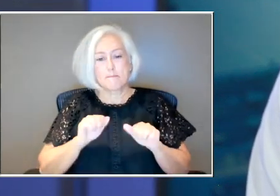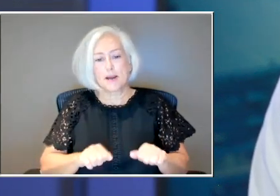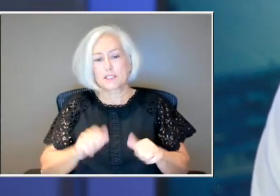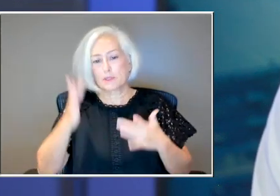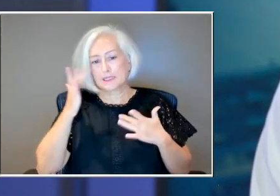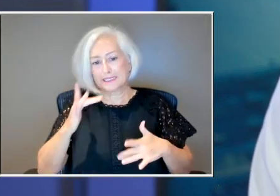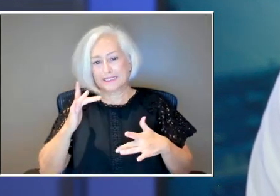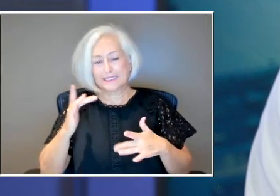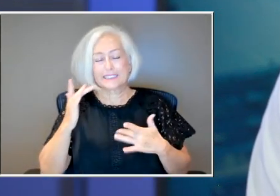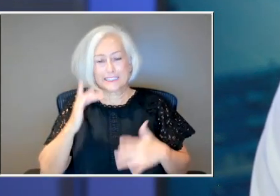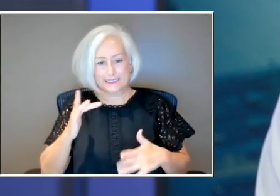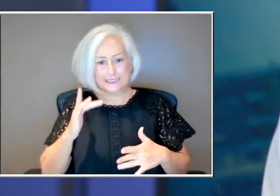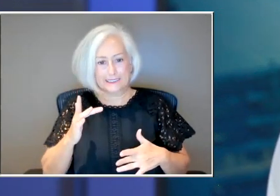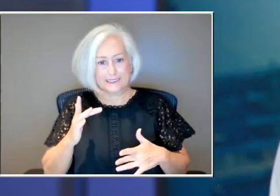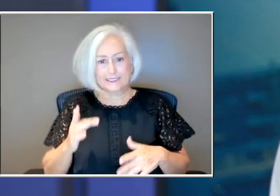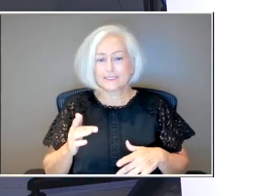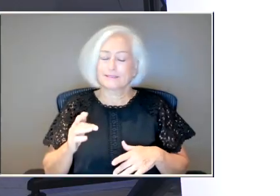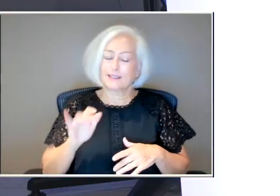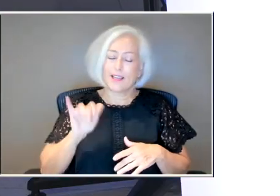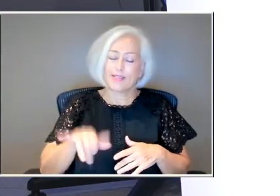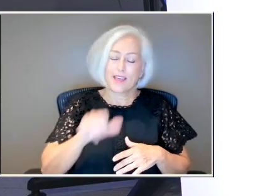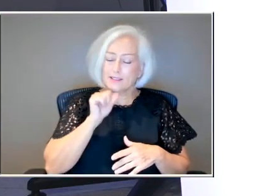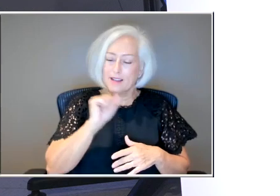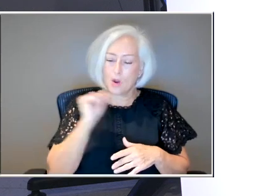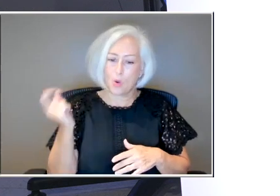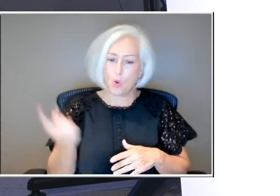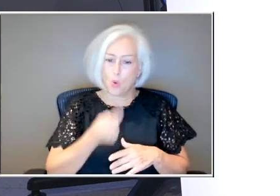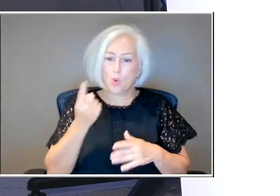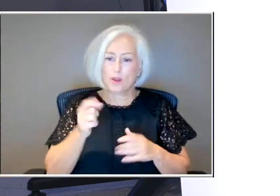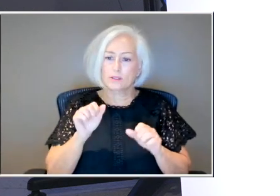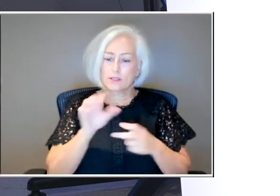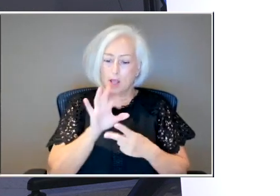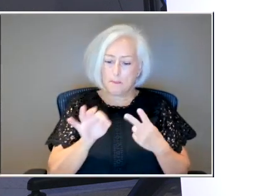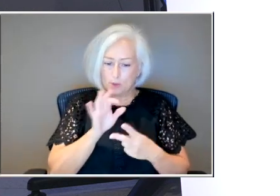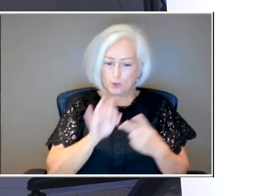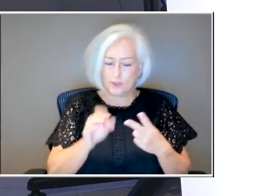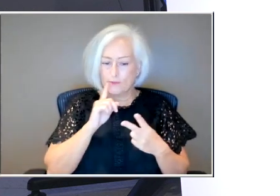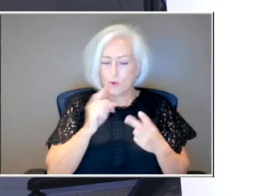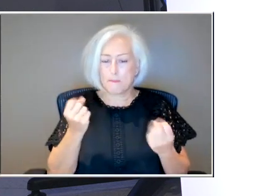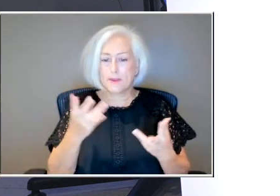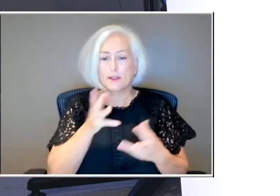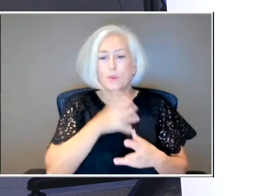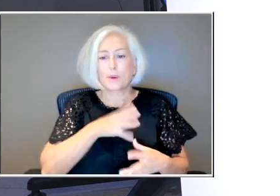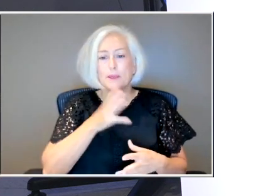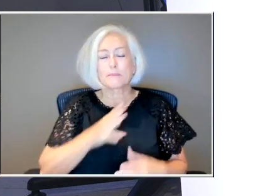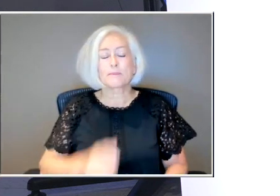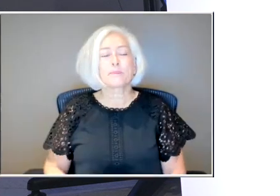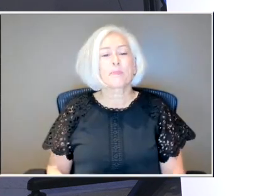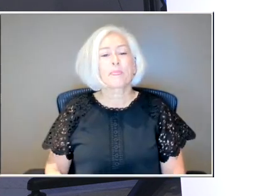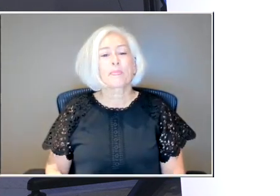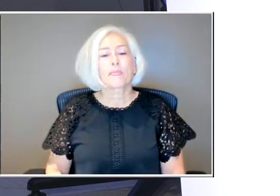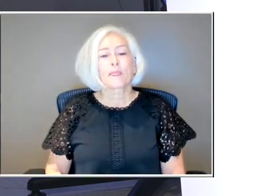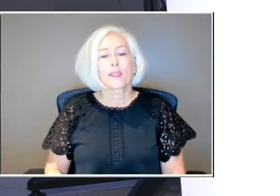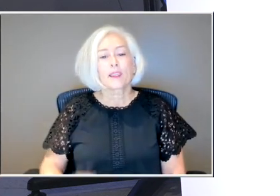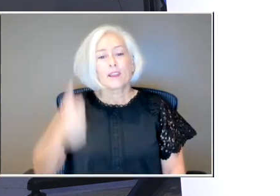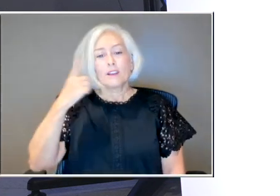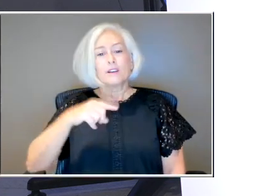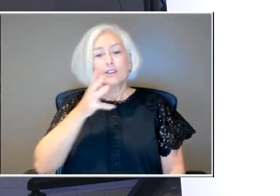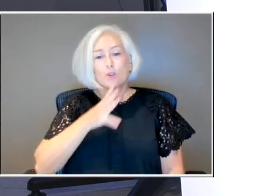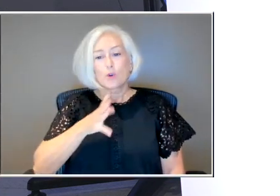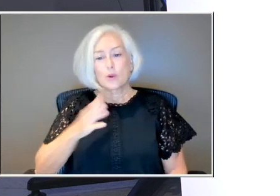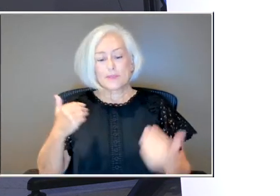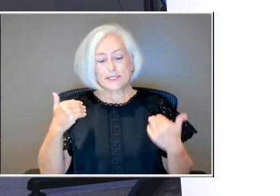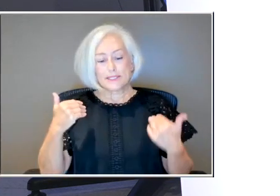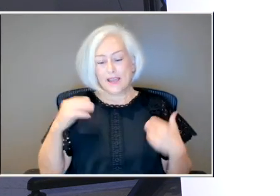surgery for endometriosis. And Becky wants to know if for women diagnosed with endometriosis, should they be monitored more